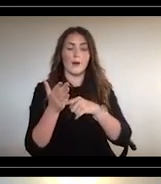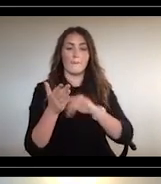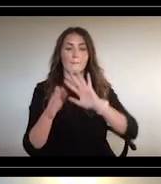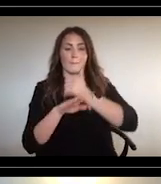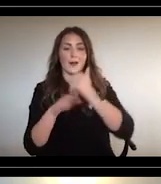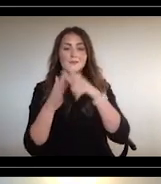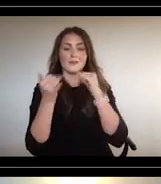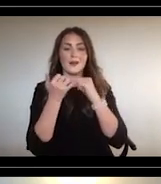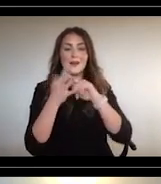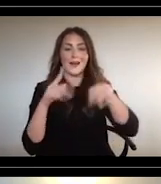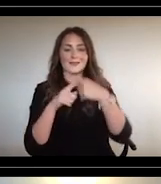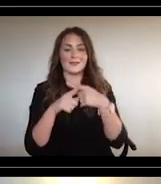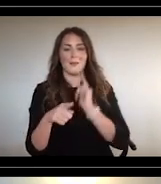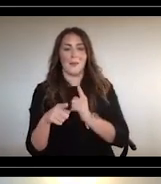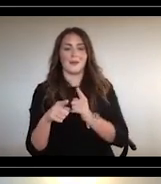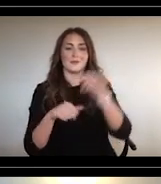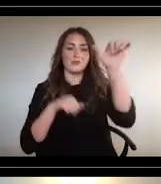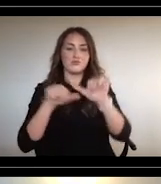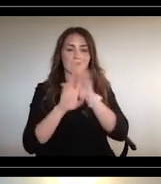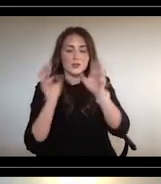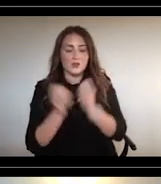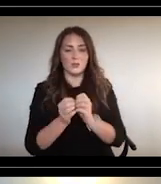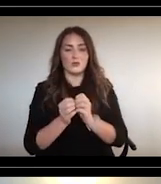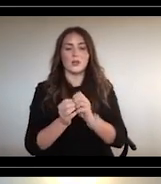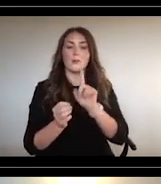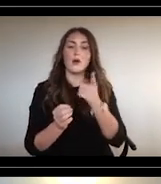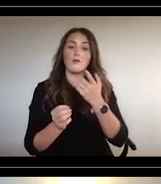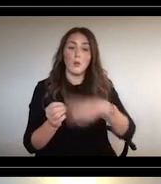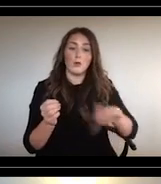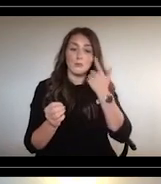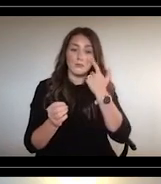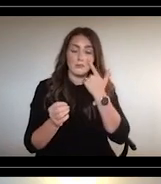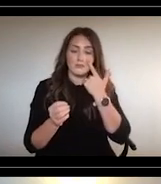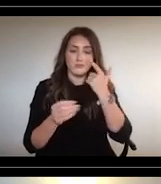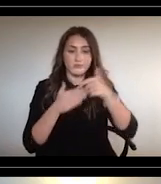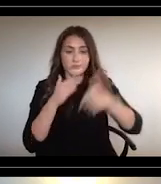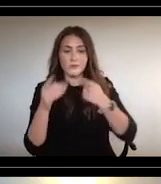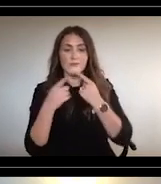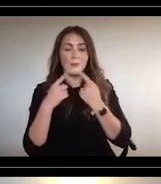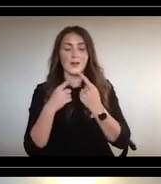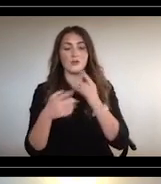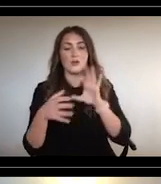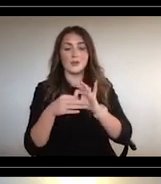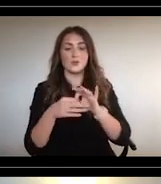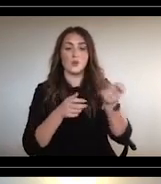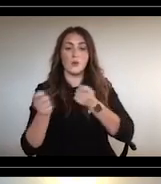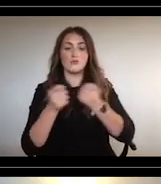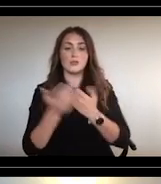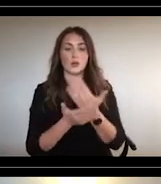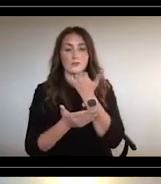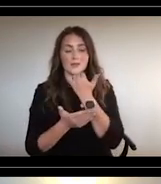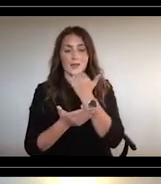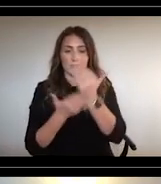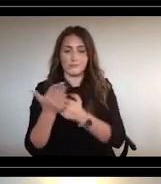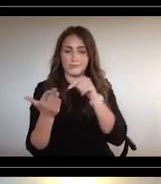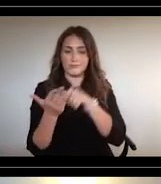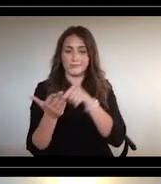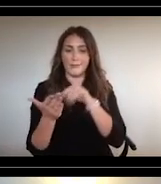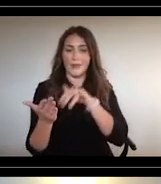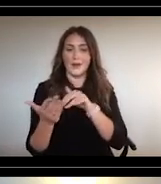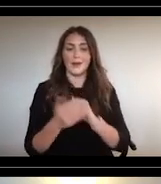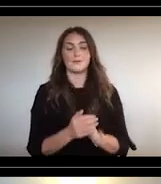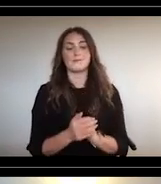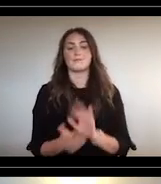If you're looking for more information, please look in the operations update. Thank you. A lot to take in there, Gareth. Thank you very